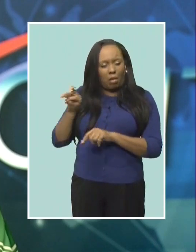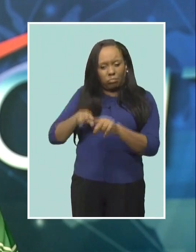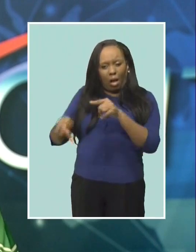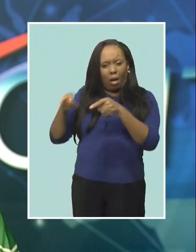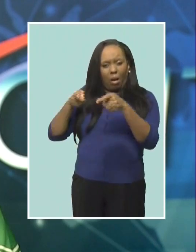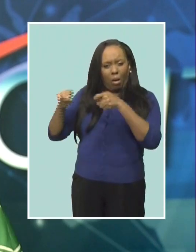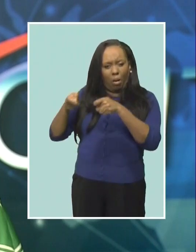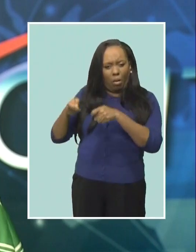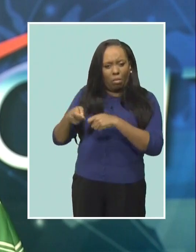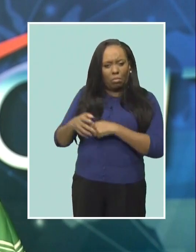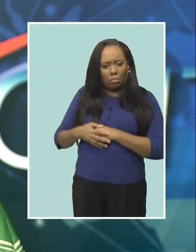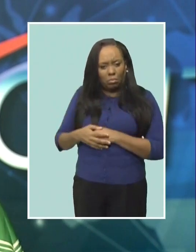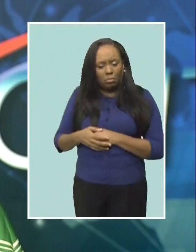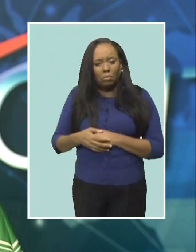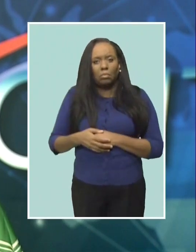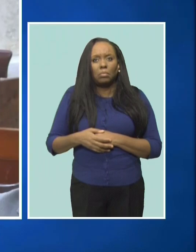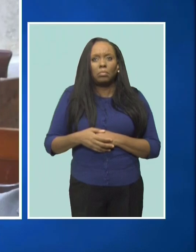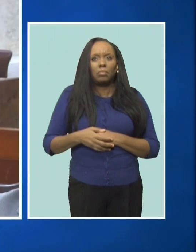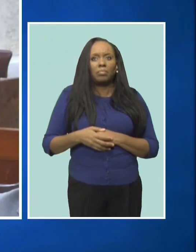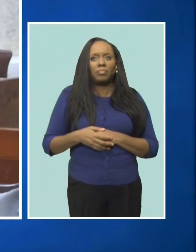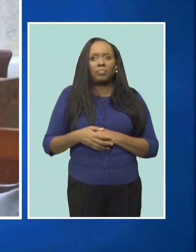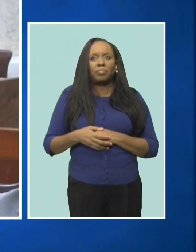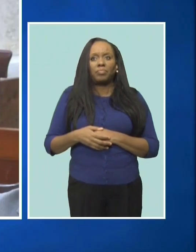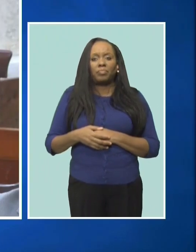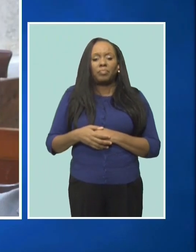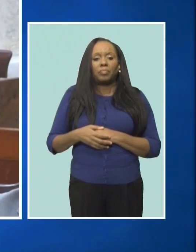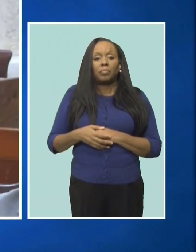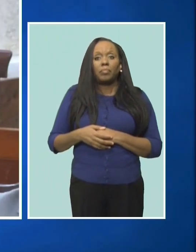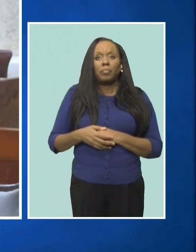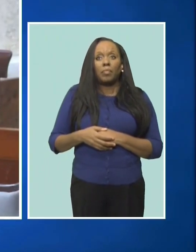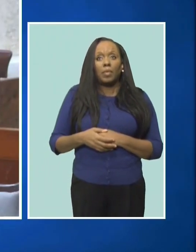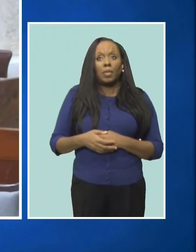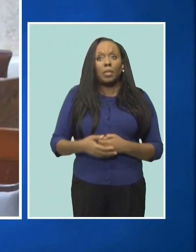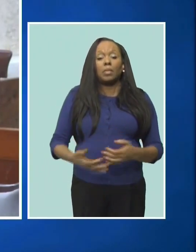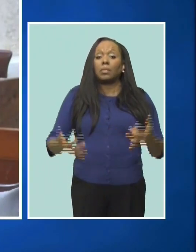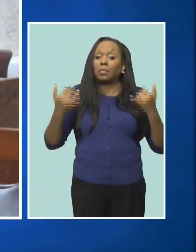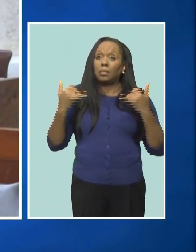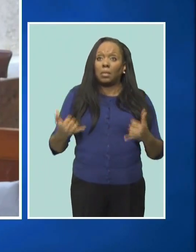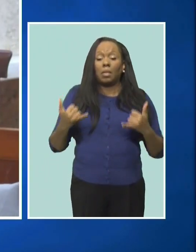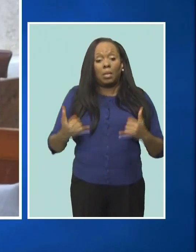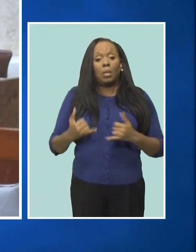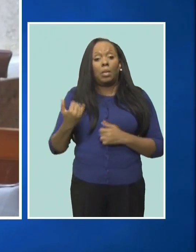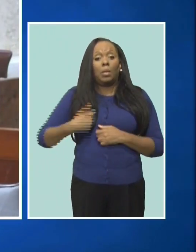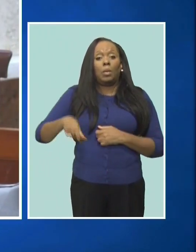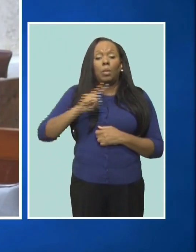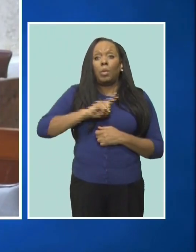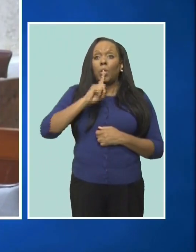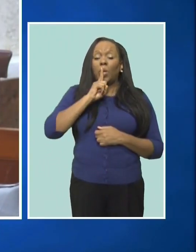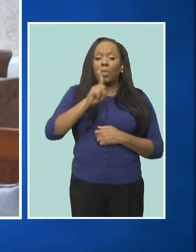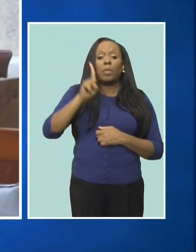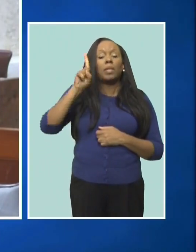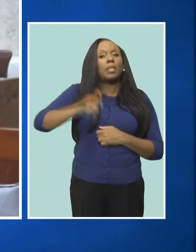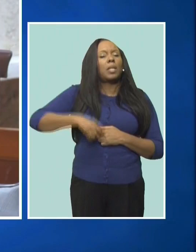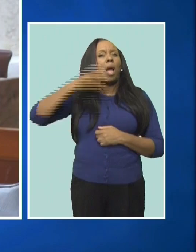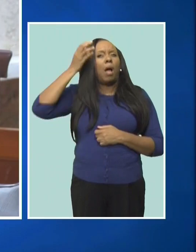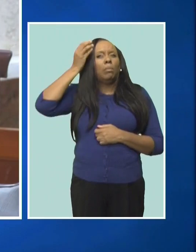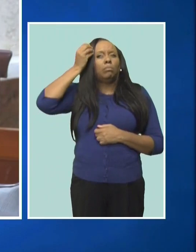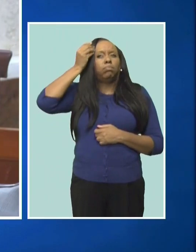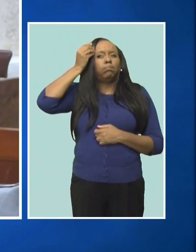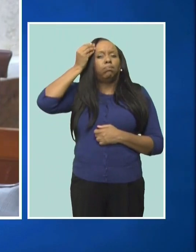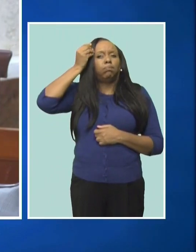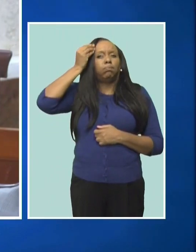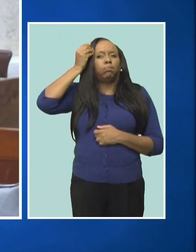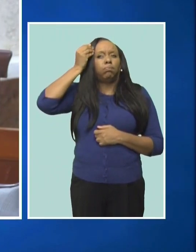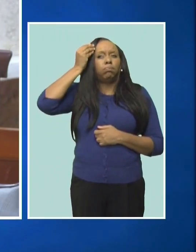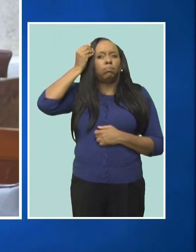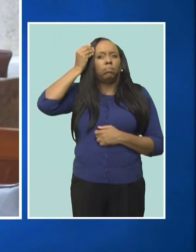legislation. It is time that consideration be given to these parks, and when